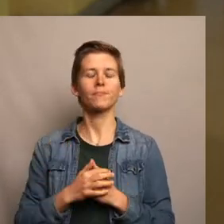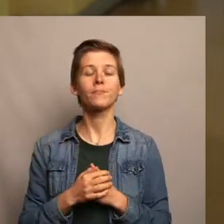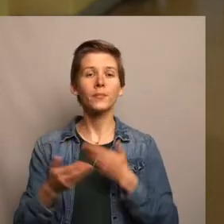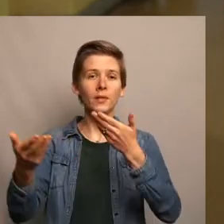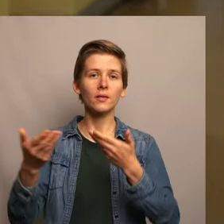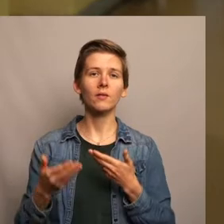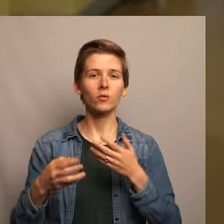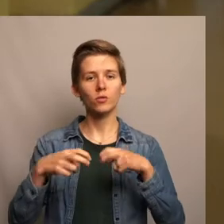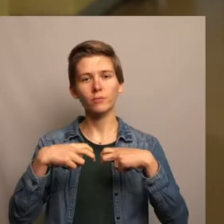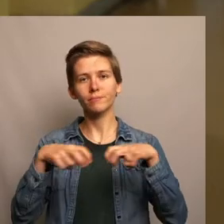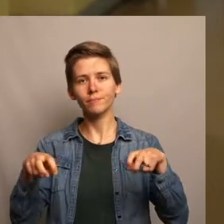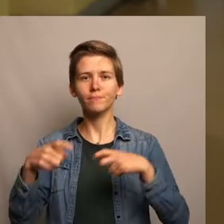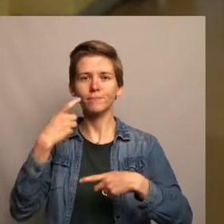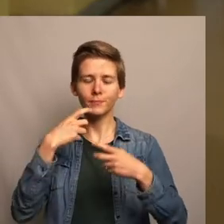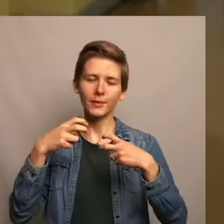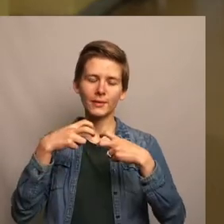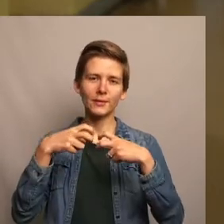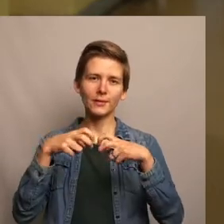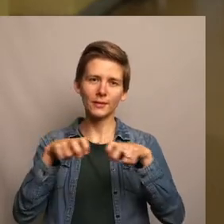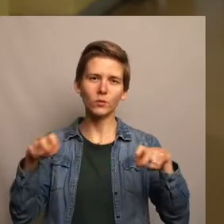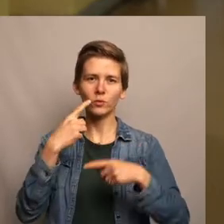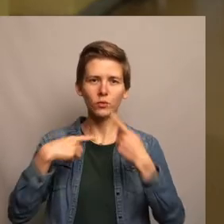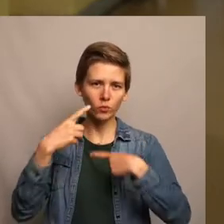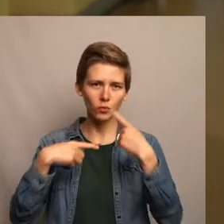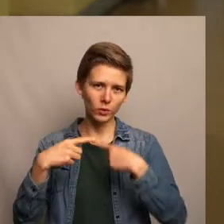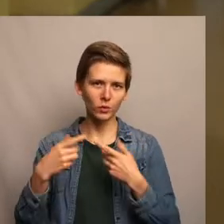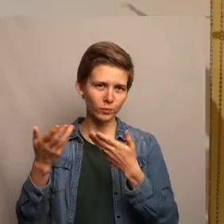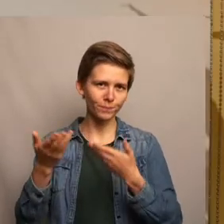keskustelua sateenkaari-ihmisten muuttoliikkeestä.